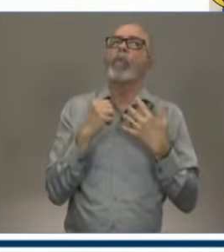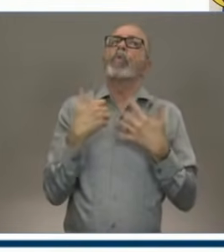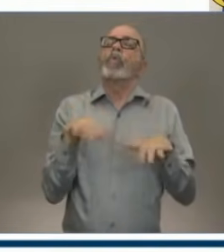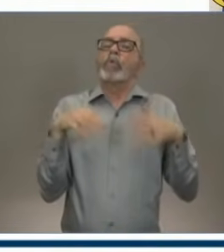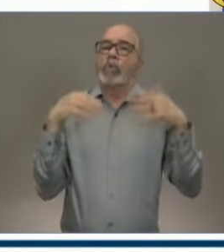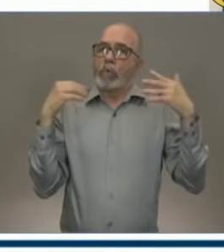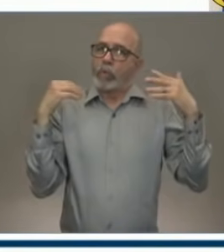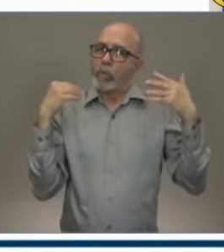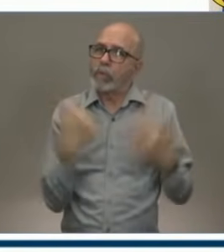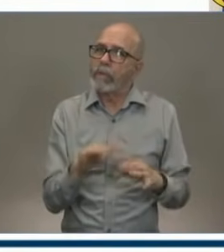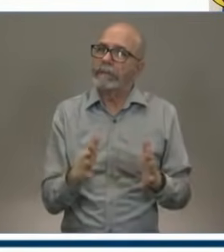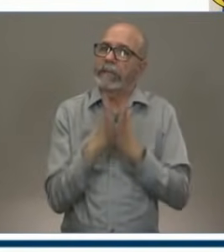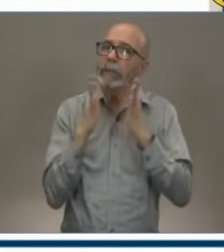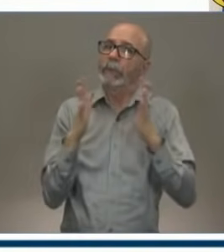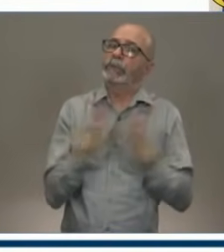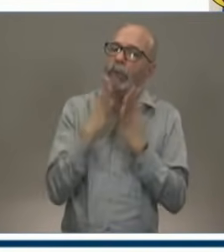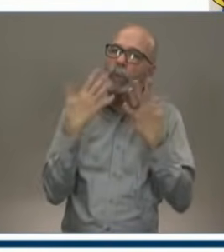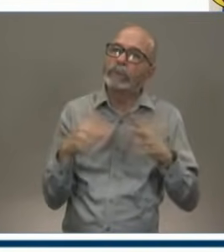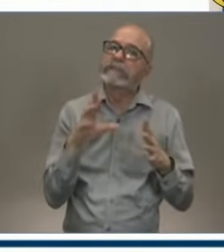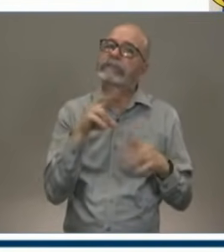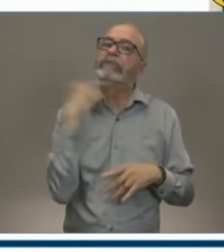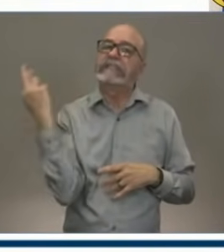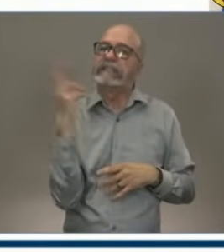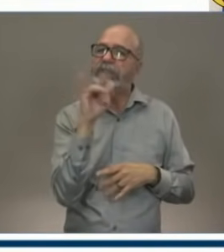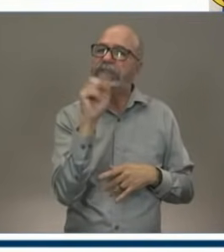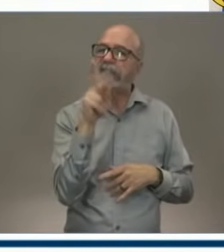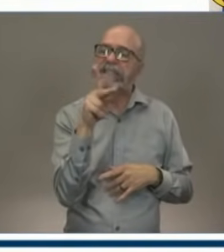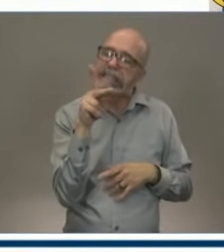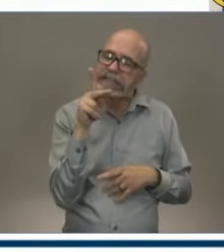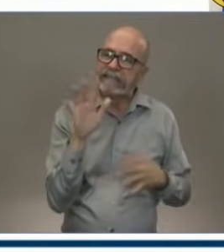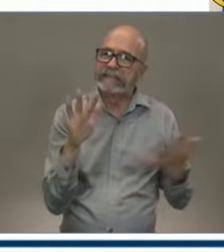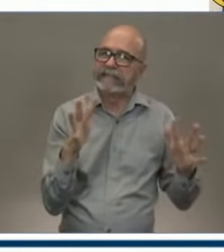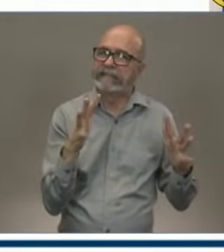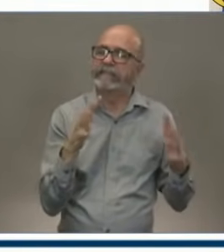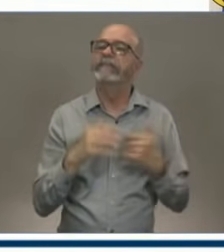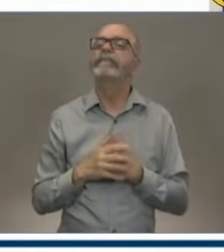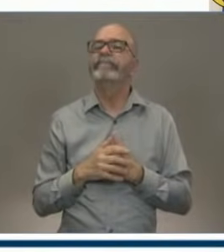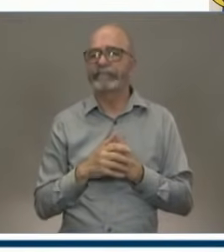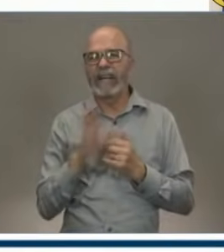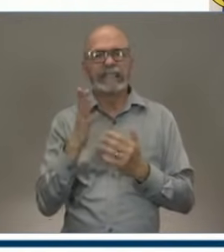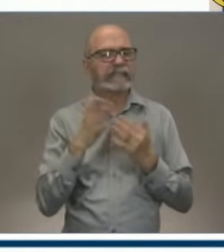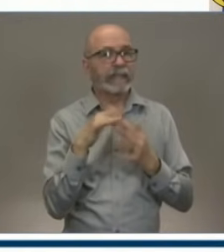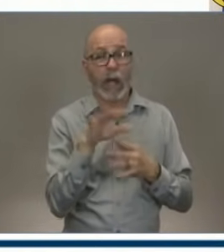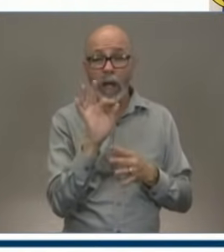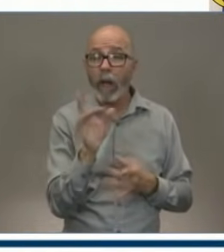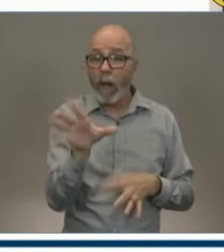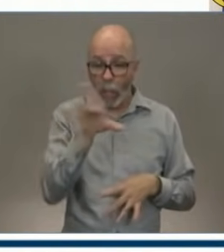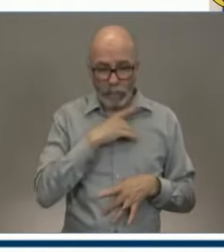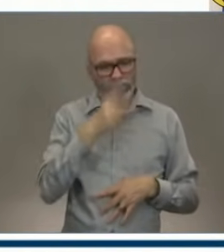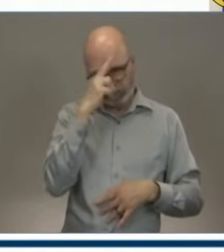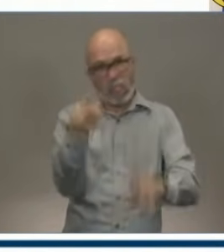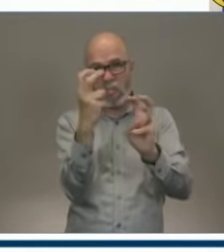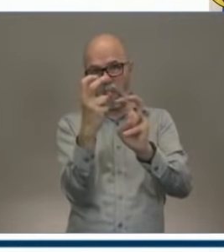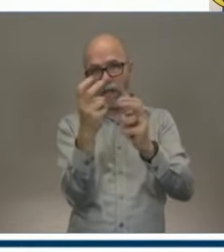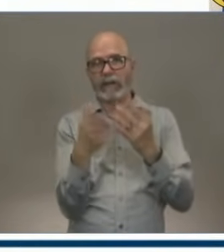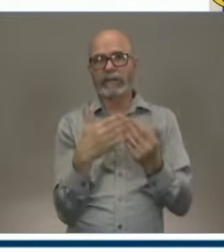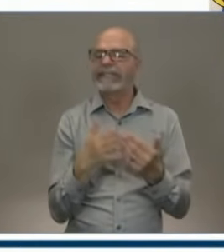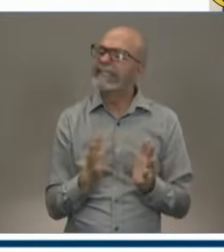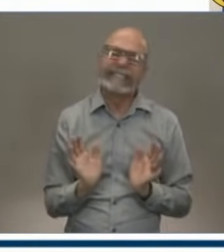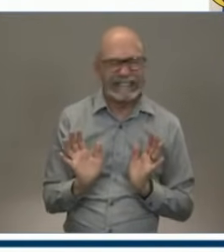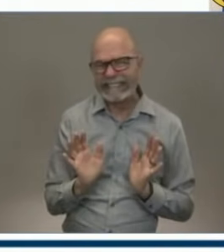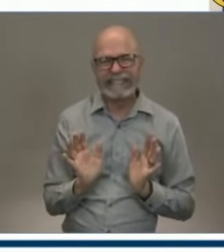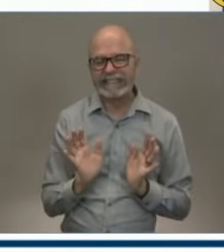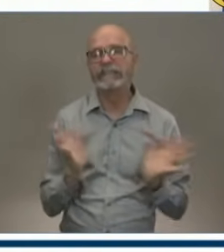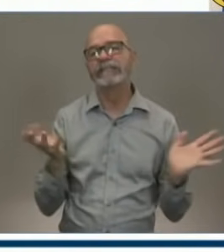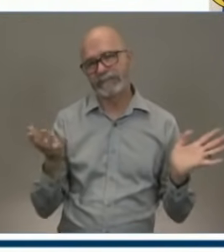biggest predictor of risk for severe outcomes from COVID. So if we take